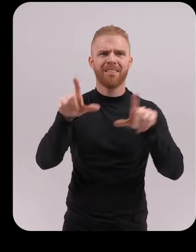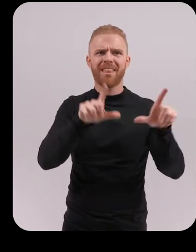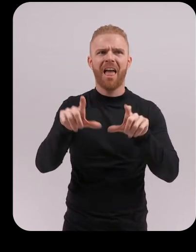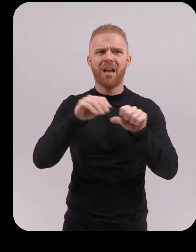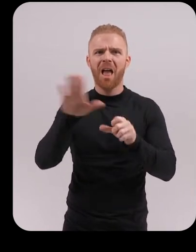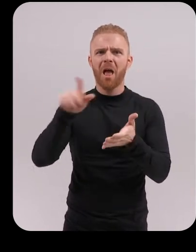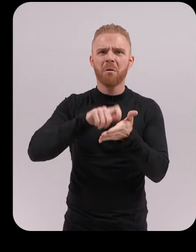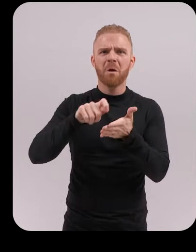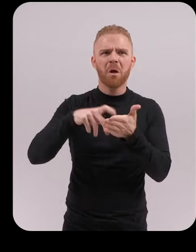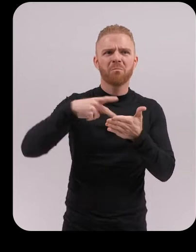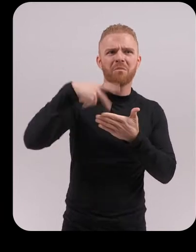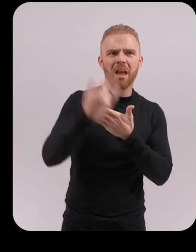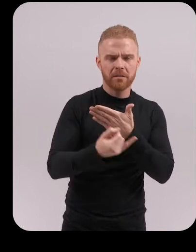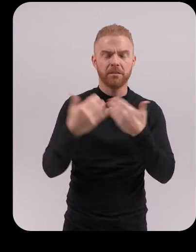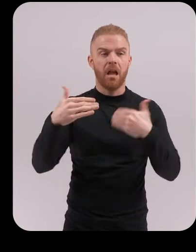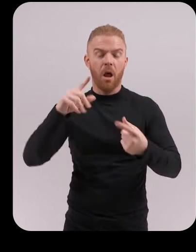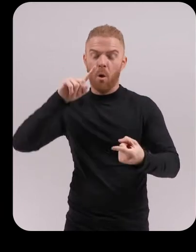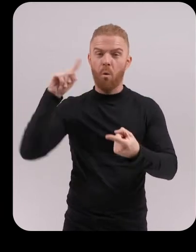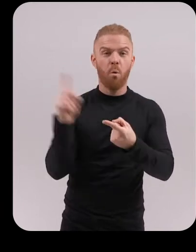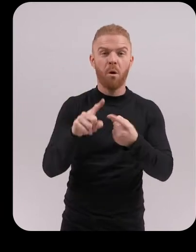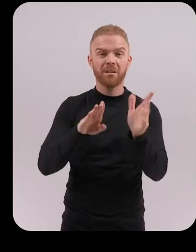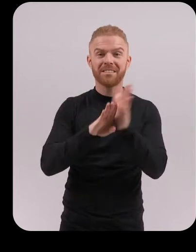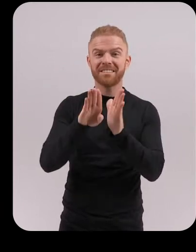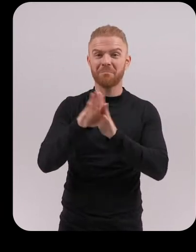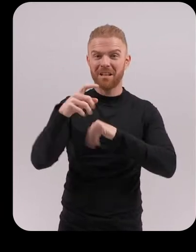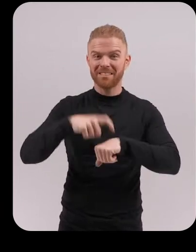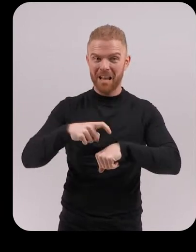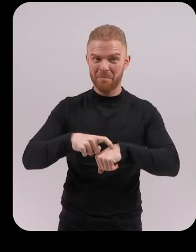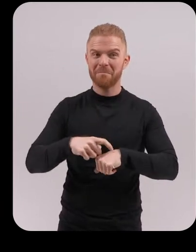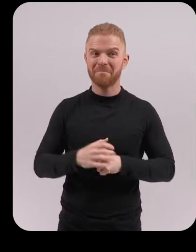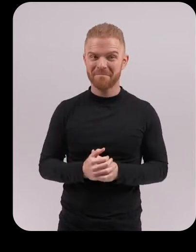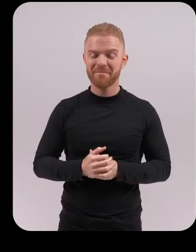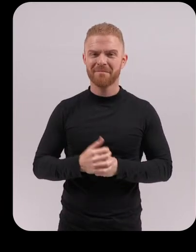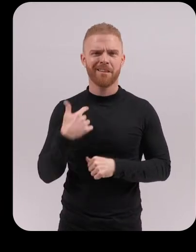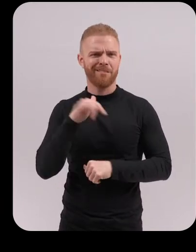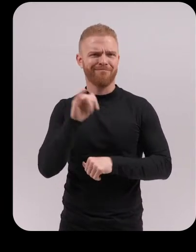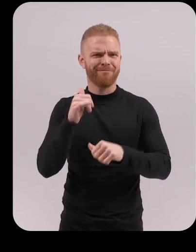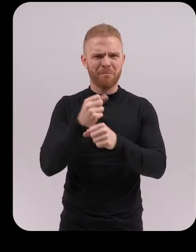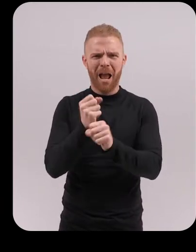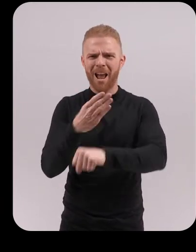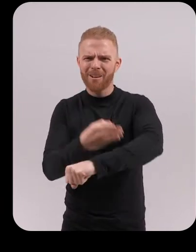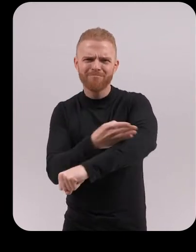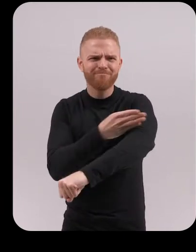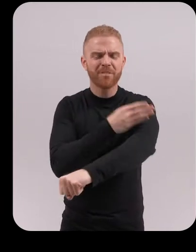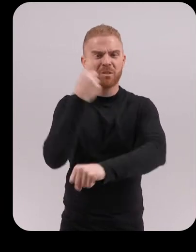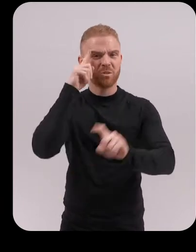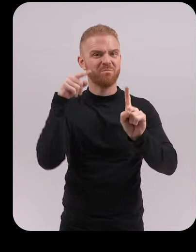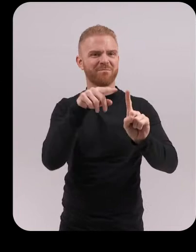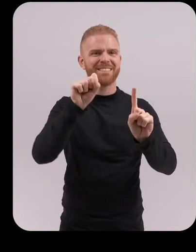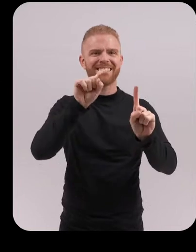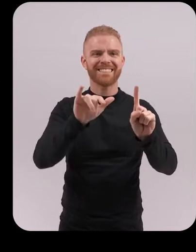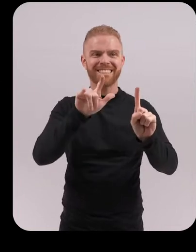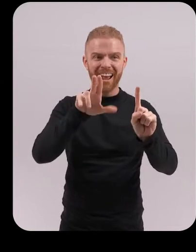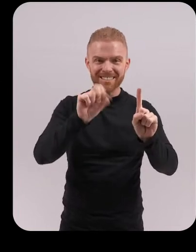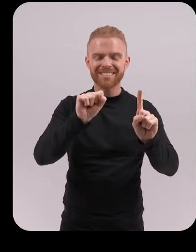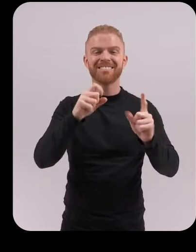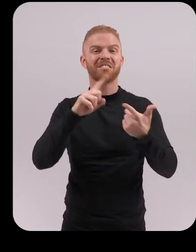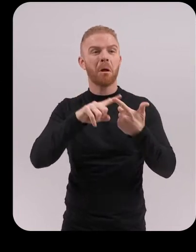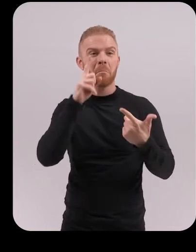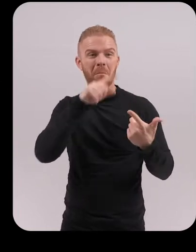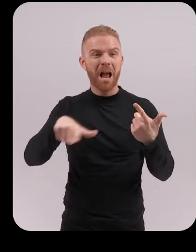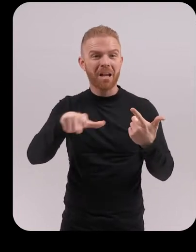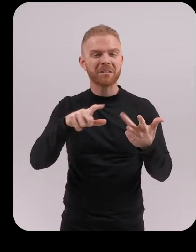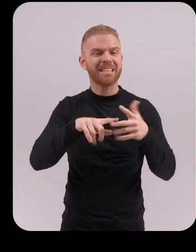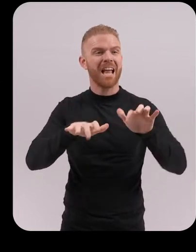projects, significantly reducing development time. We've also been making improvements to stylus, mouse, and keyboard support